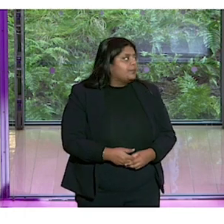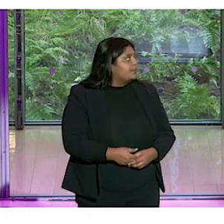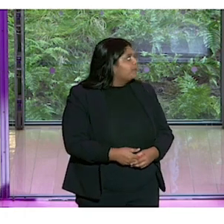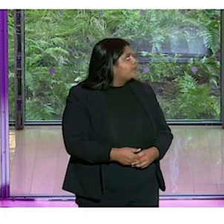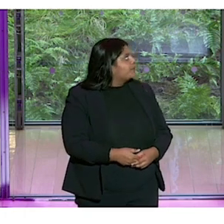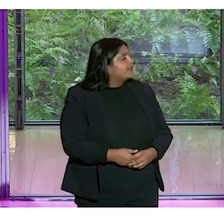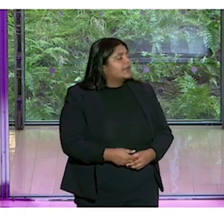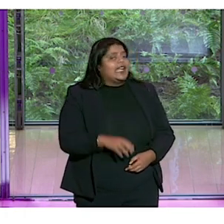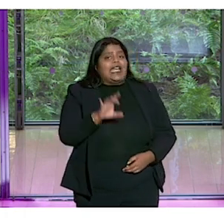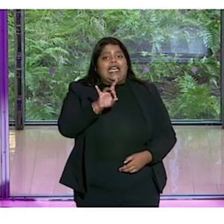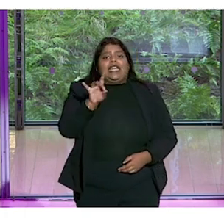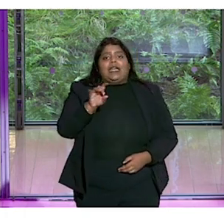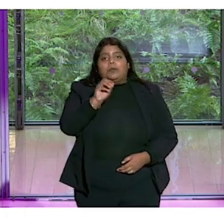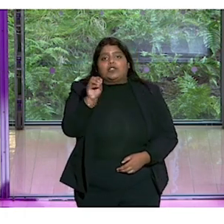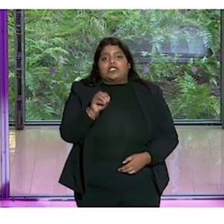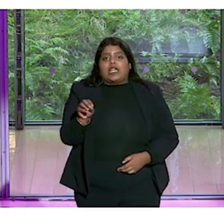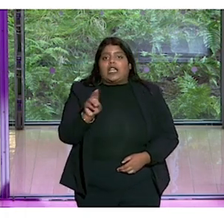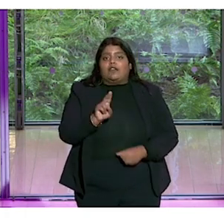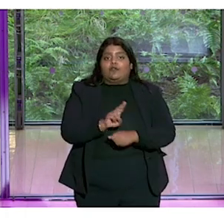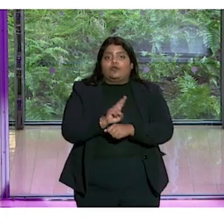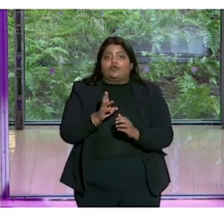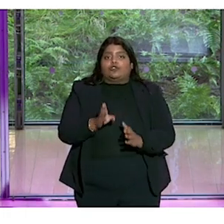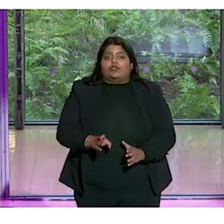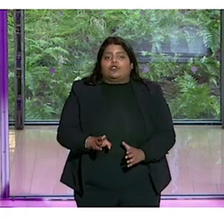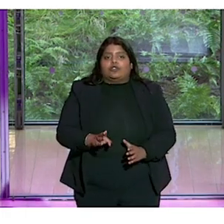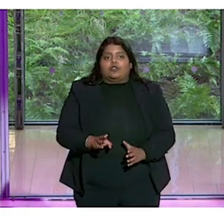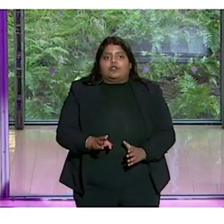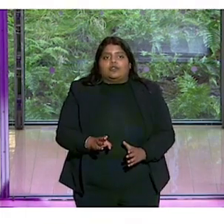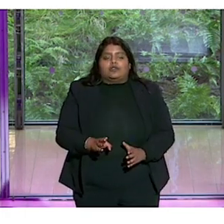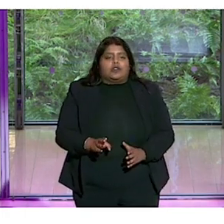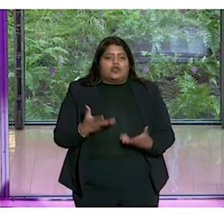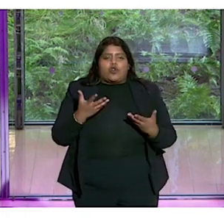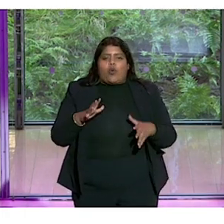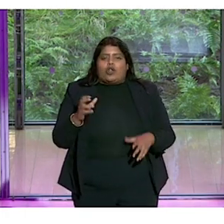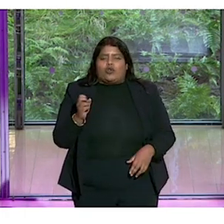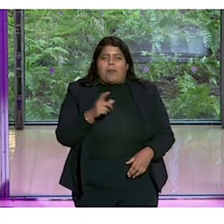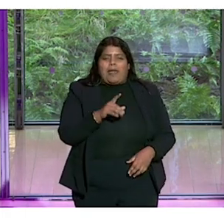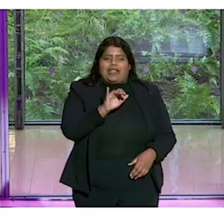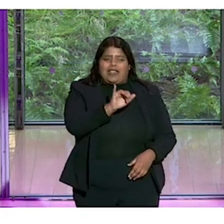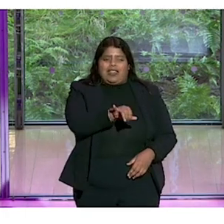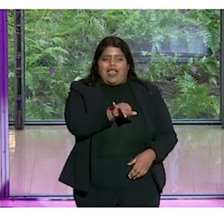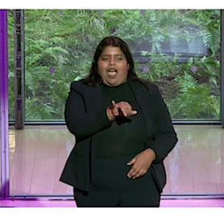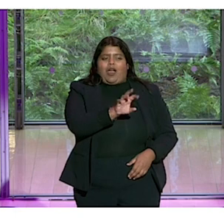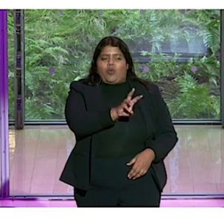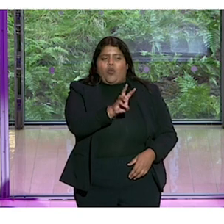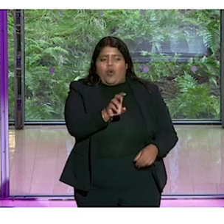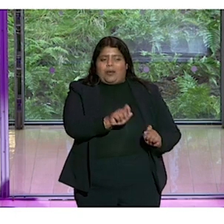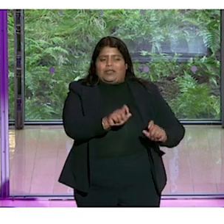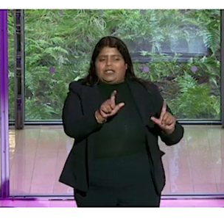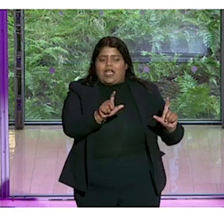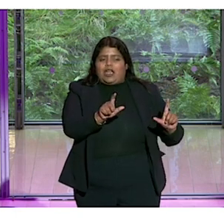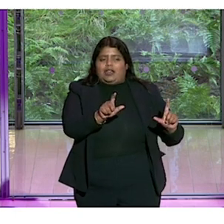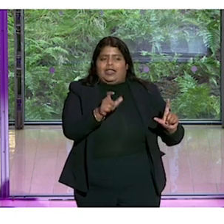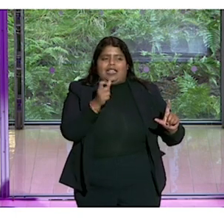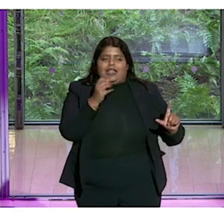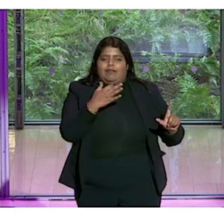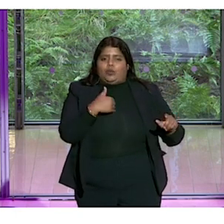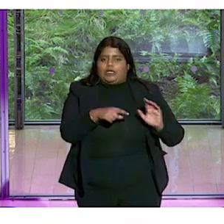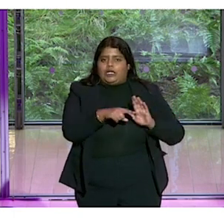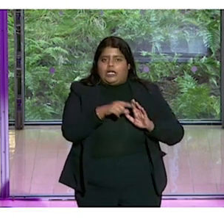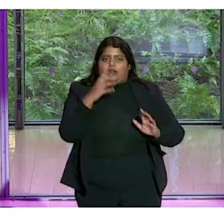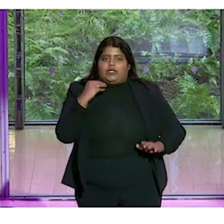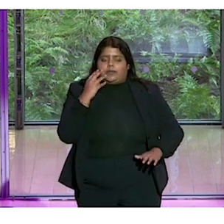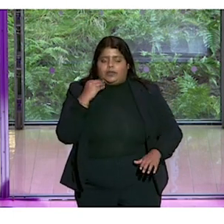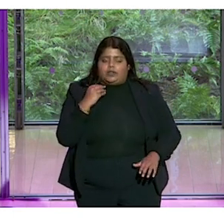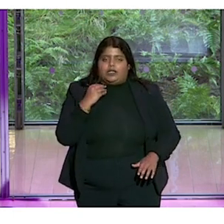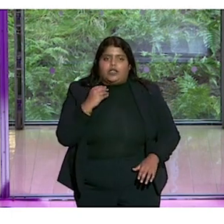And 88% of users are less likely to return to a website after a bad user experience. And I think it can be hard